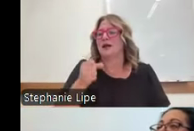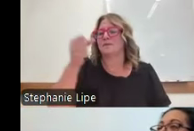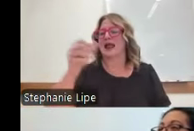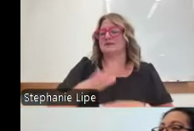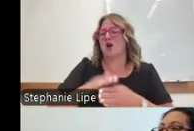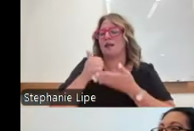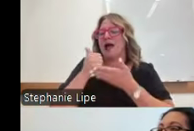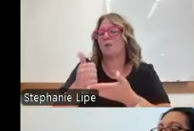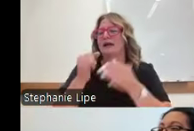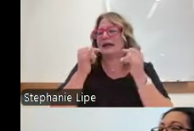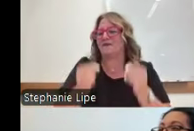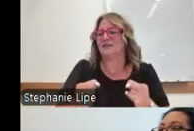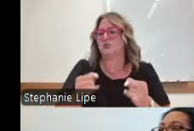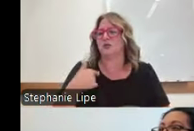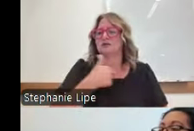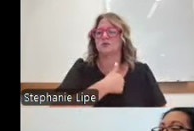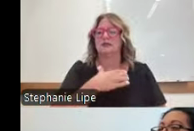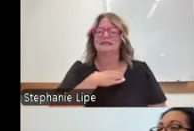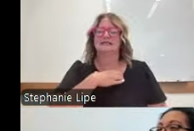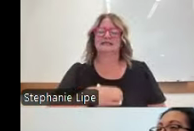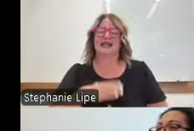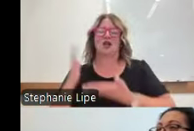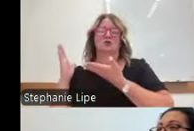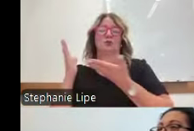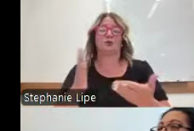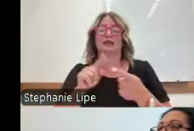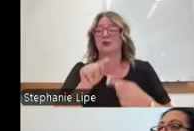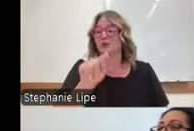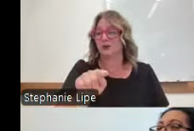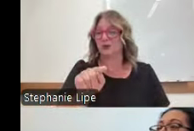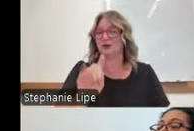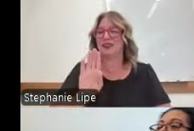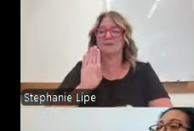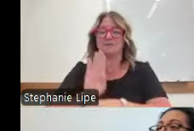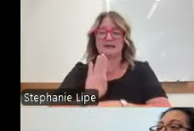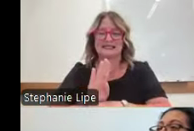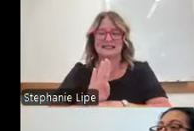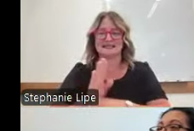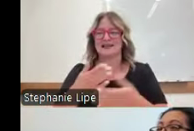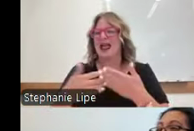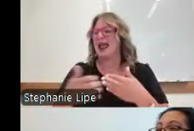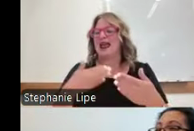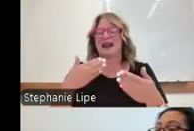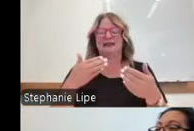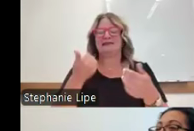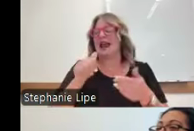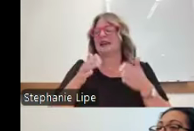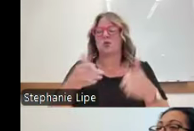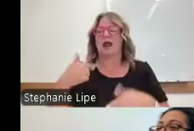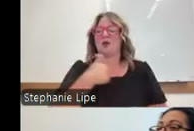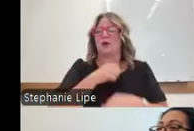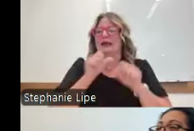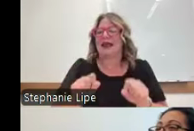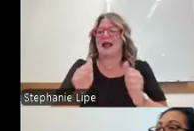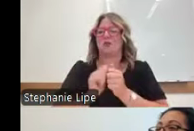The value that we have and we place on helping the individuals and their desire to bring to the businesses,